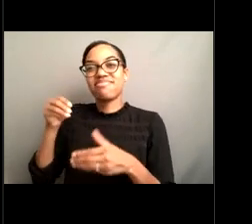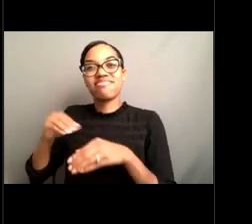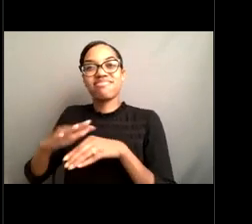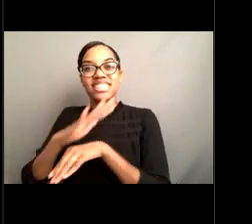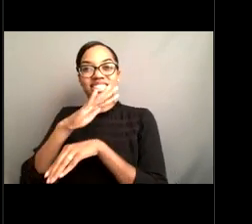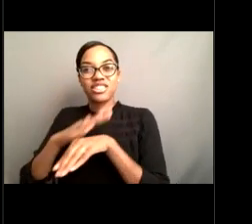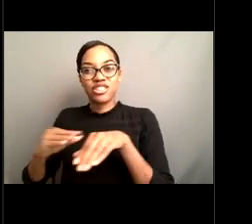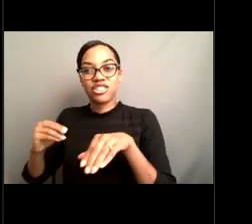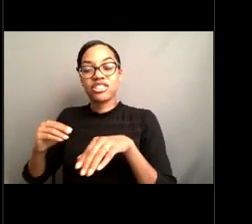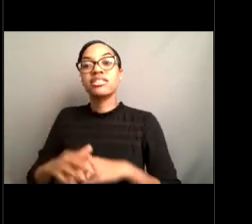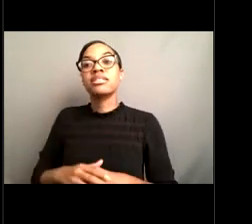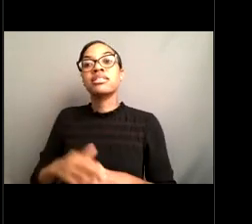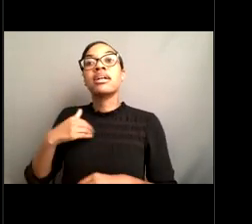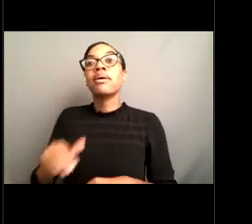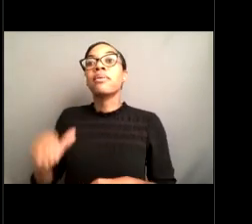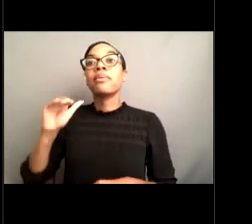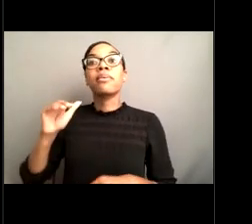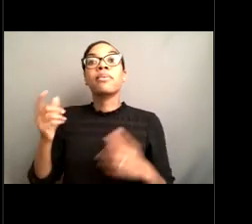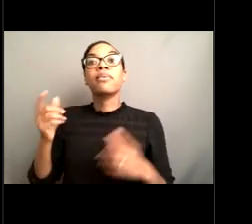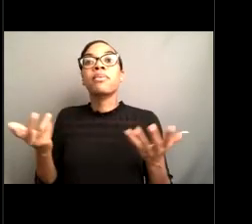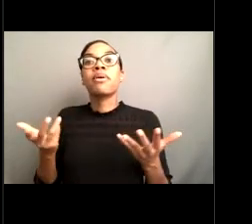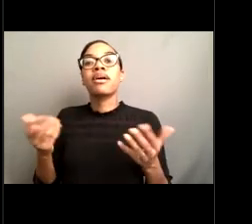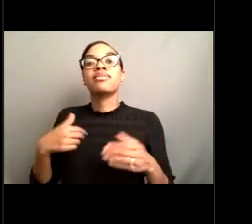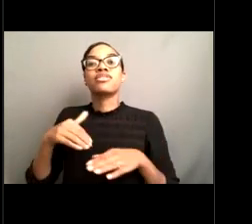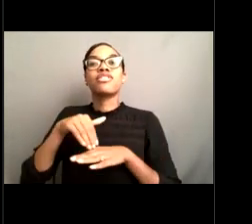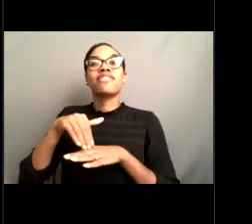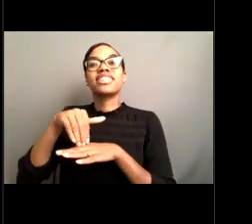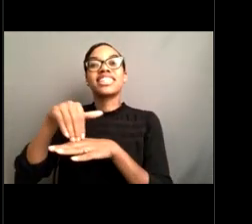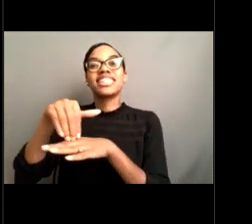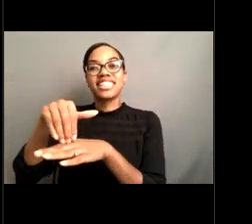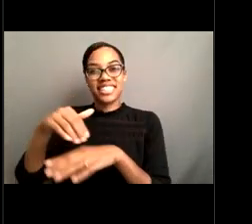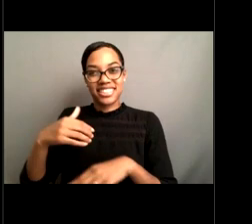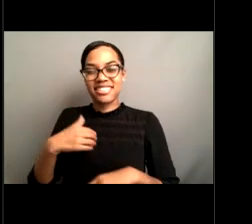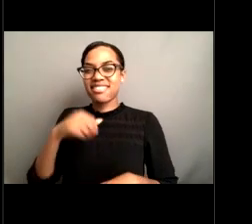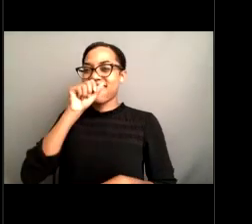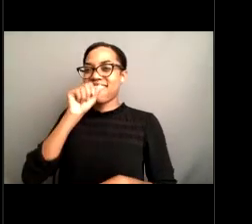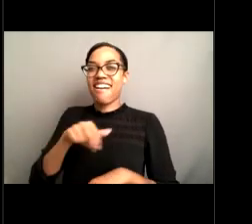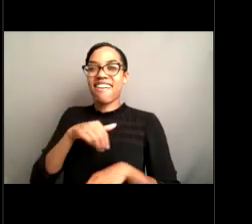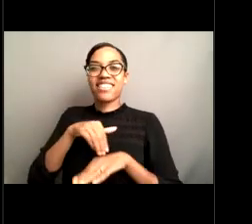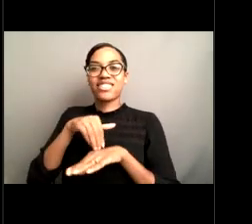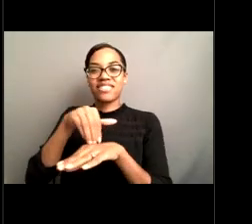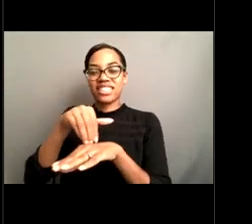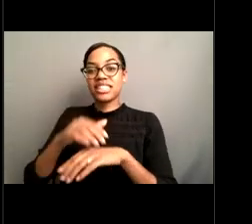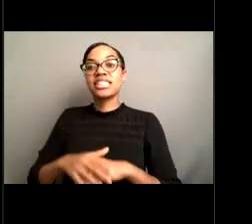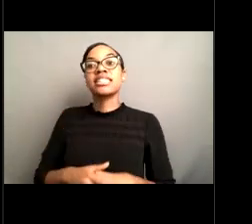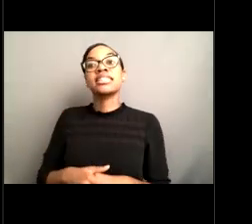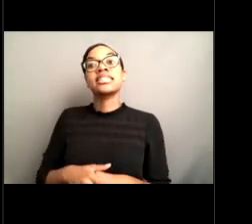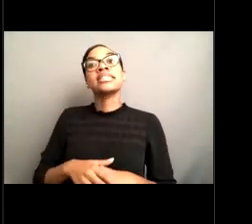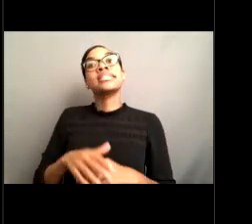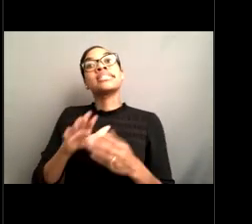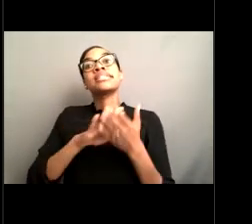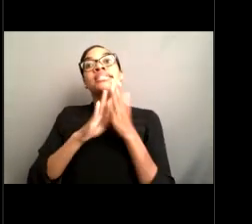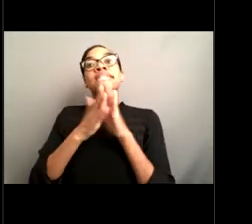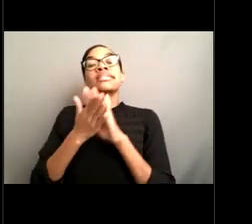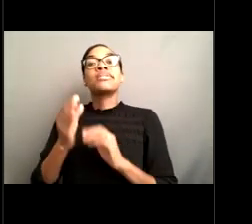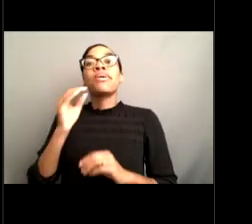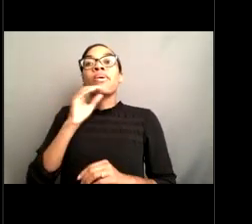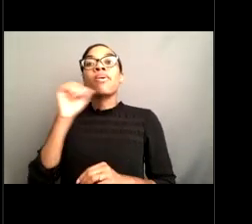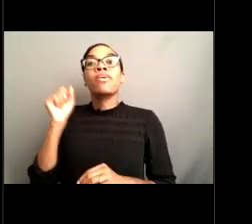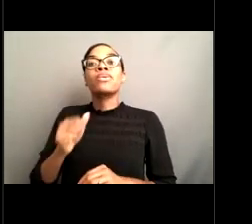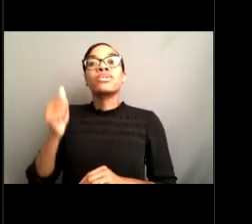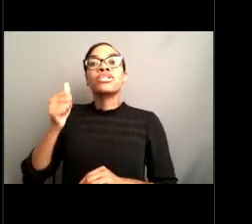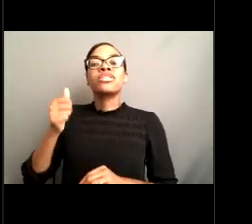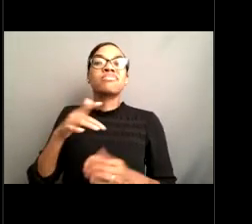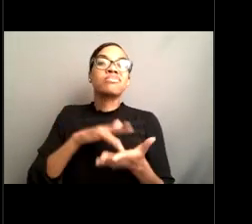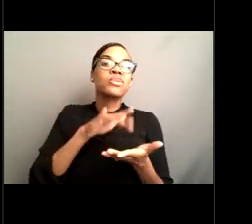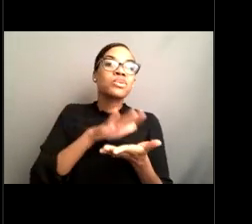was little, I grew up surfing and I loved to go surfing a lot. And as I got older, you know, middle school and high school, you know, realize